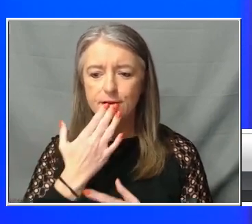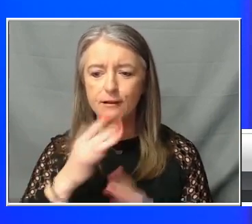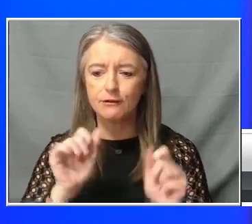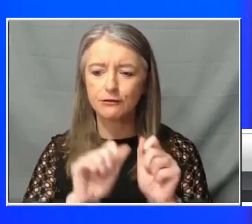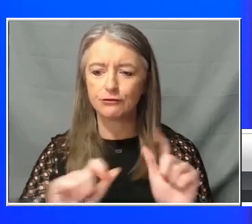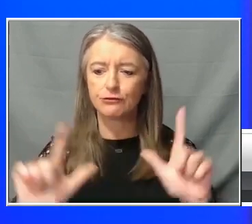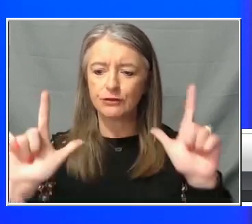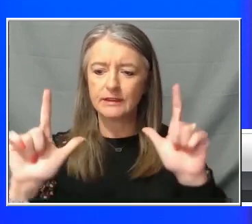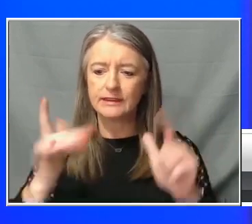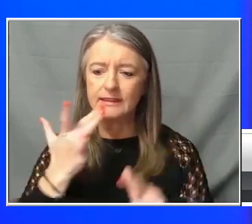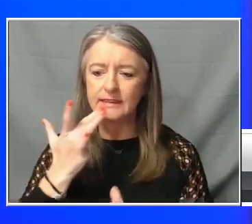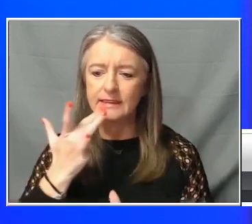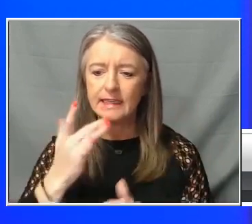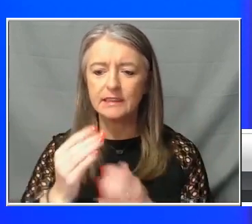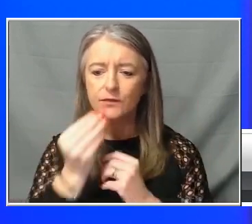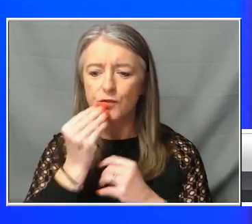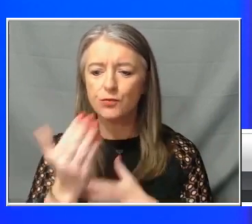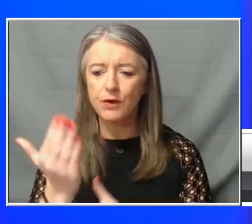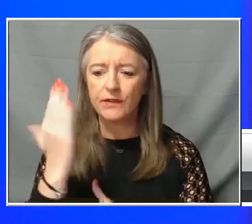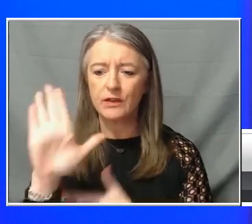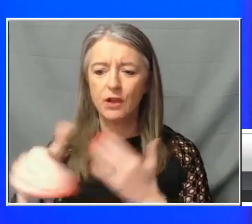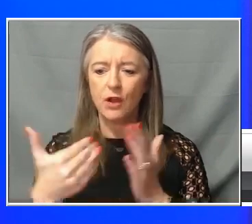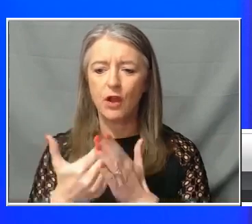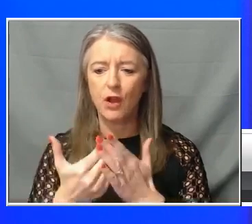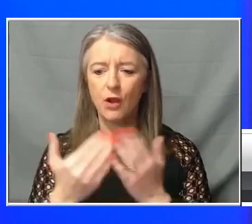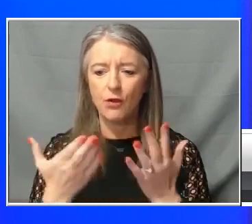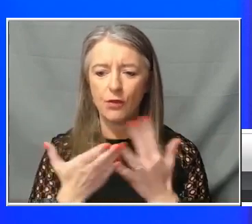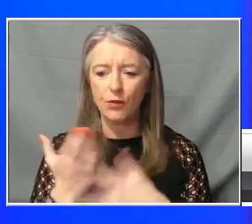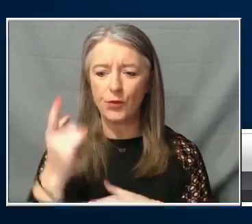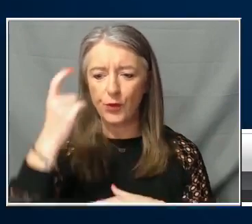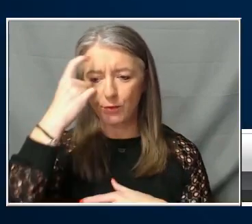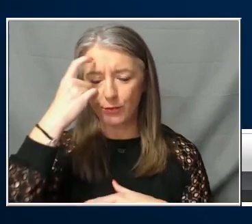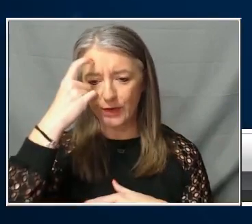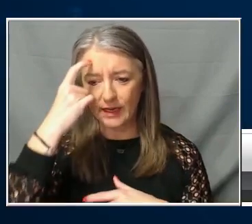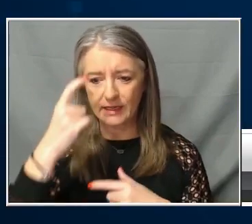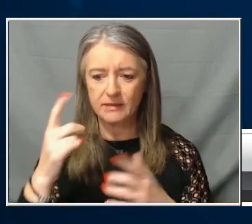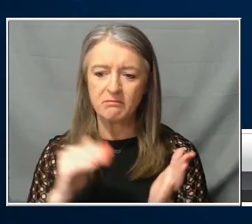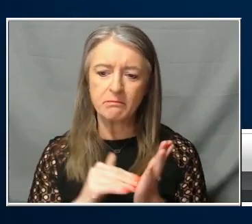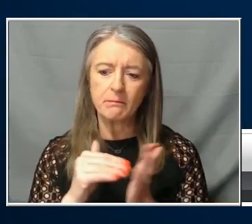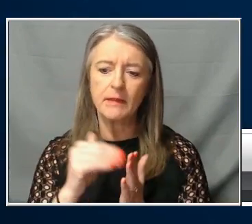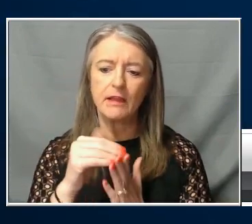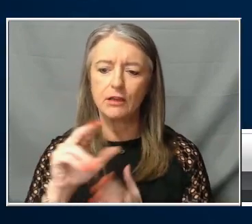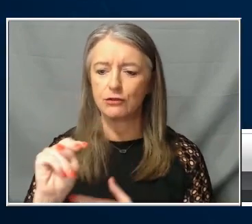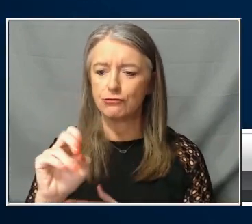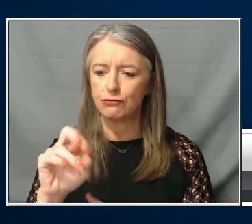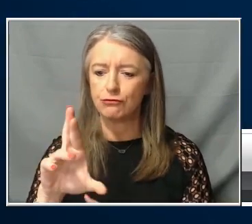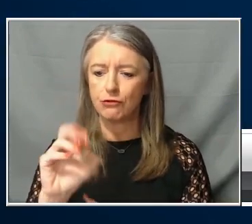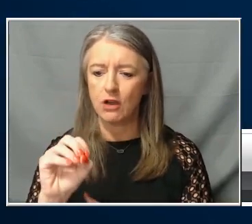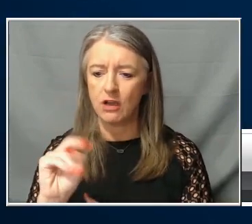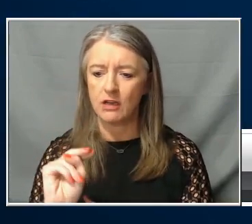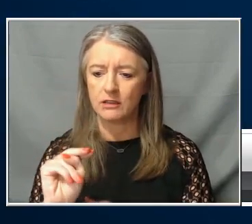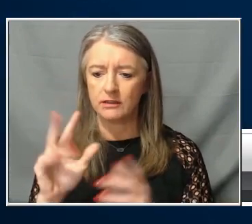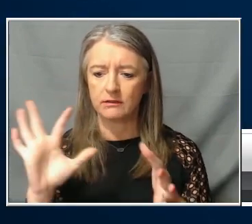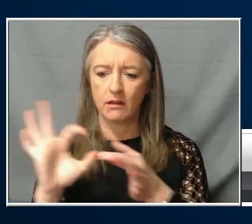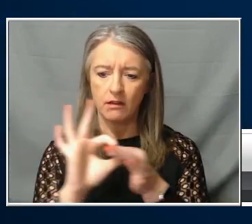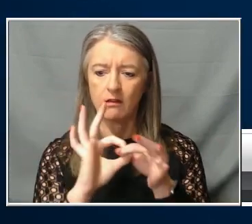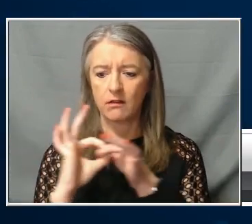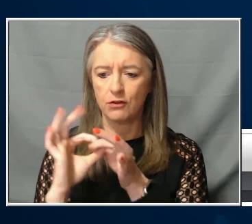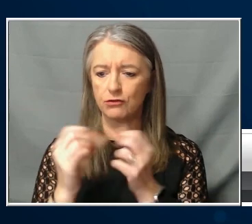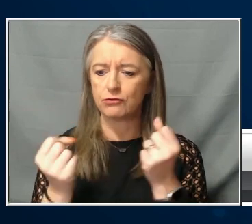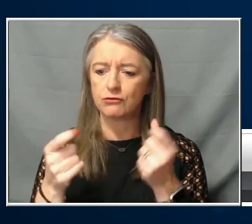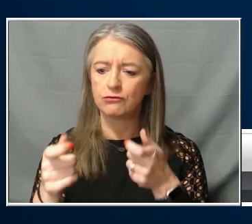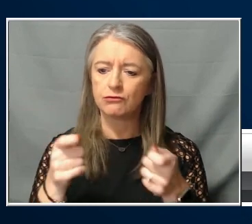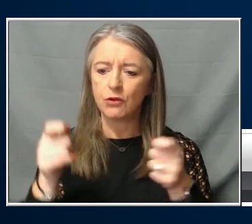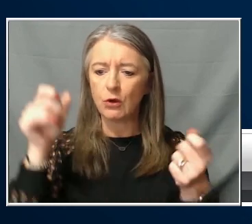the taste of your breakfast all runs through your brain. Billions of neurons all bundled together control your senses, your body,